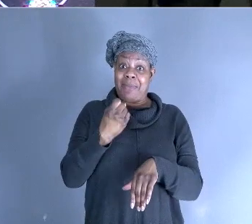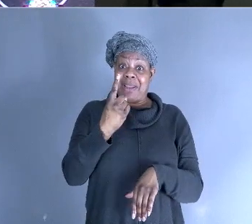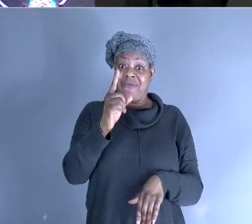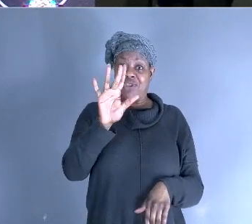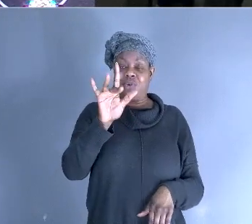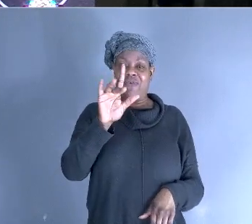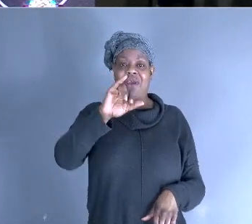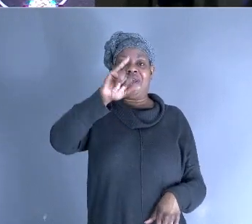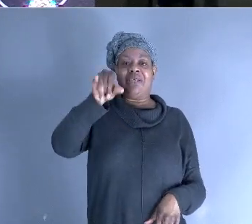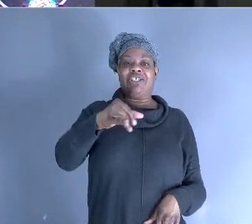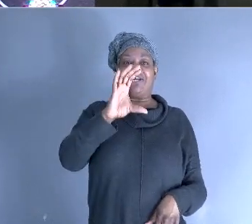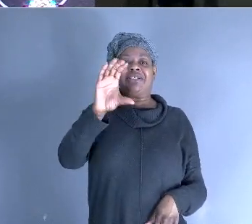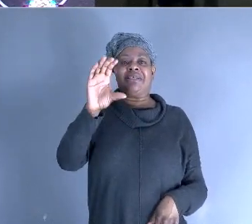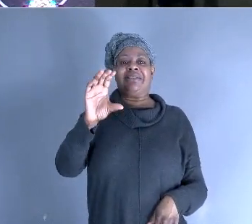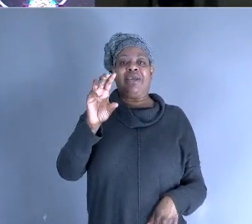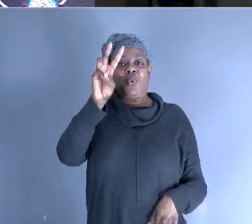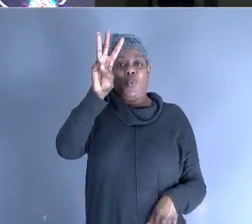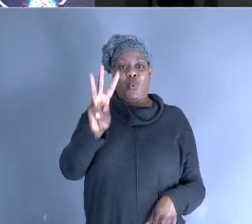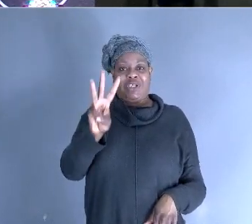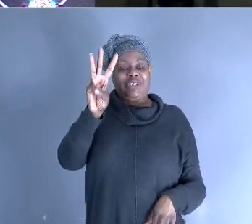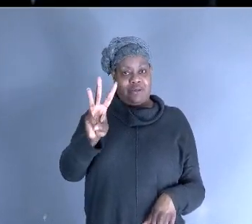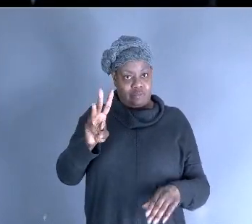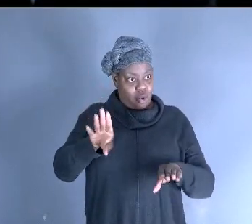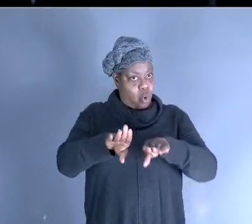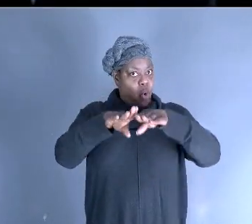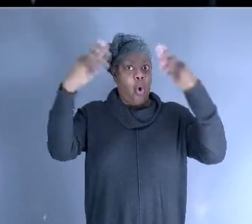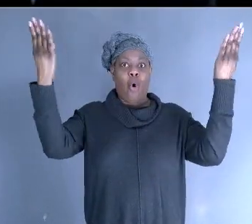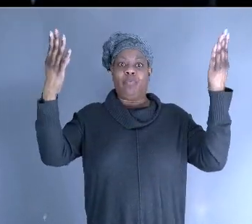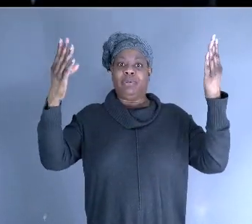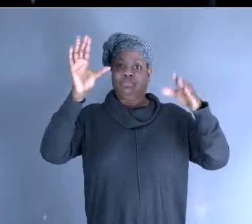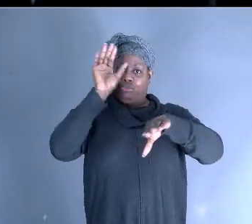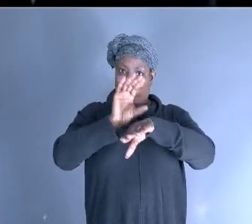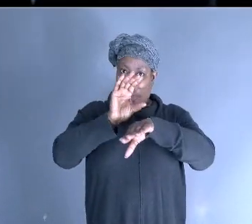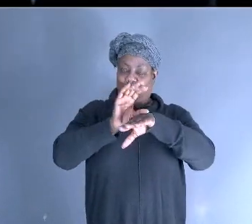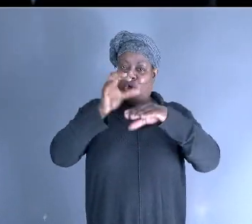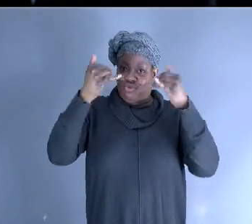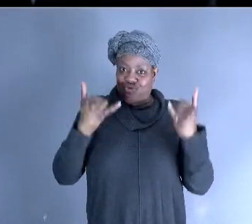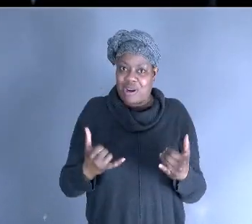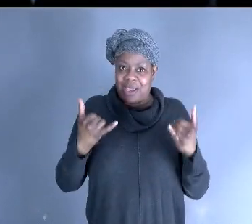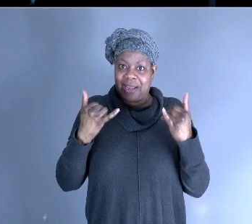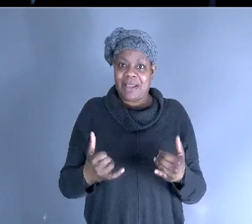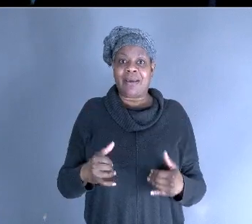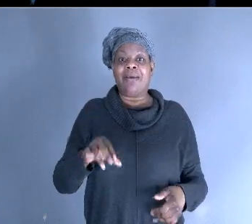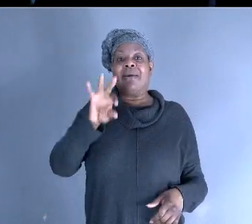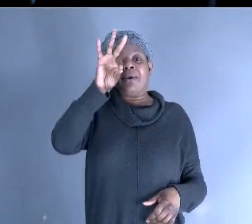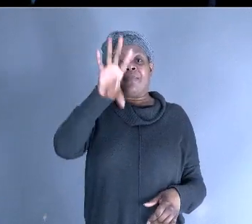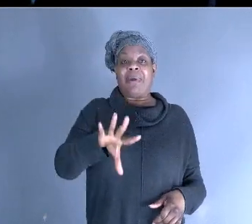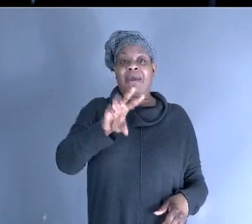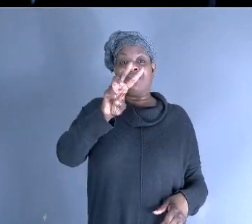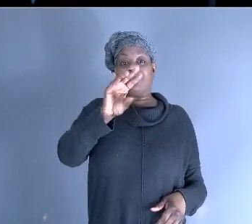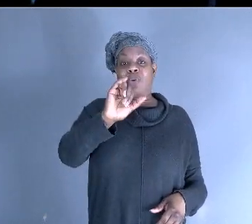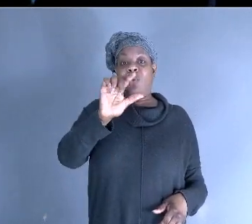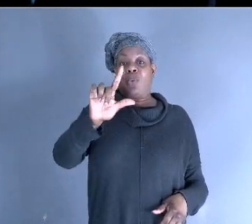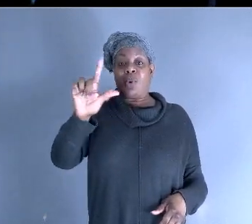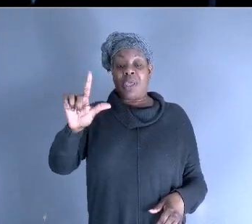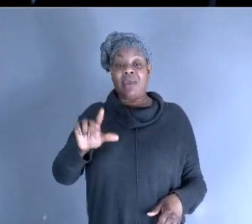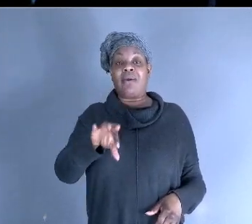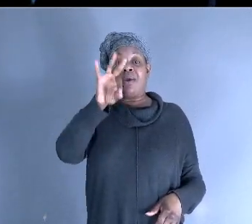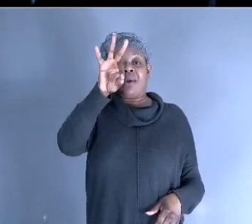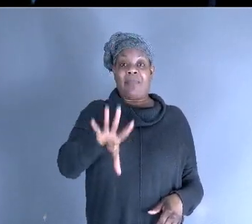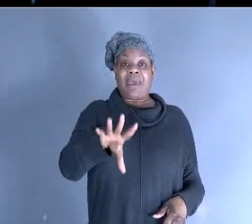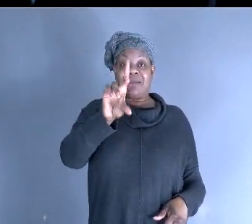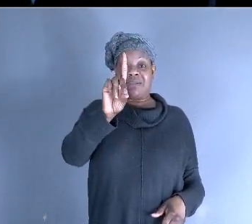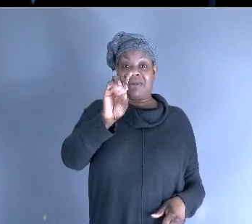there is an army of intercessors and prayer warriors Pastor Will and Pastor Debbie are in their place